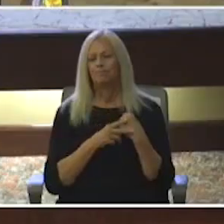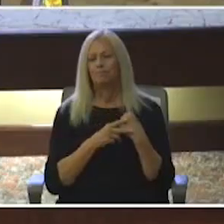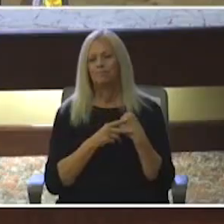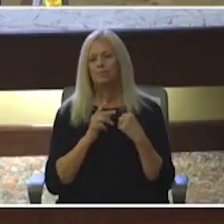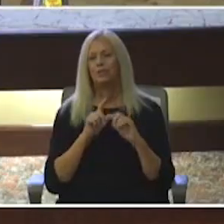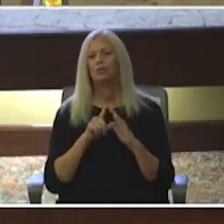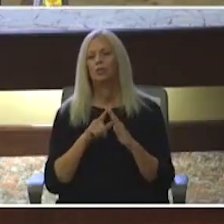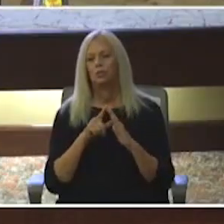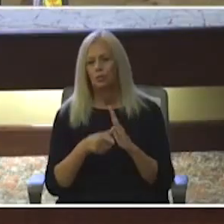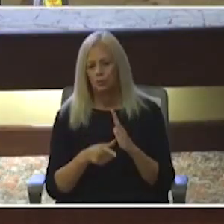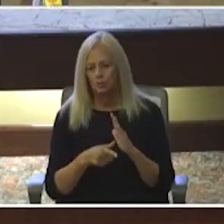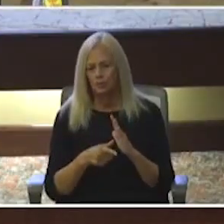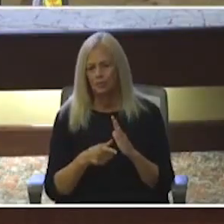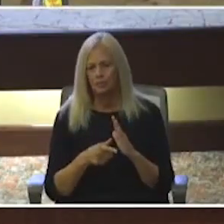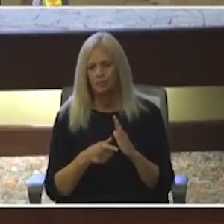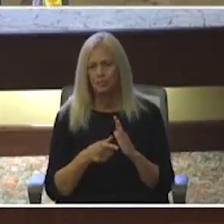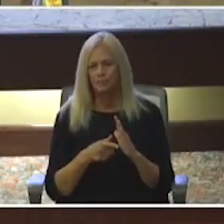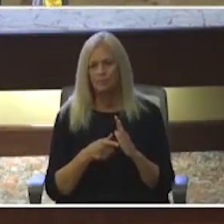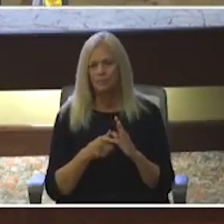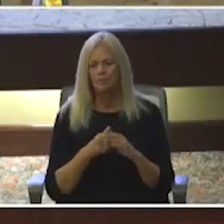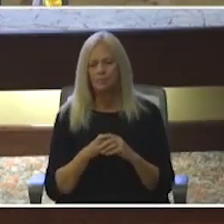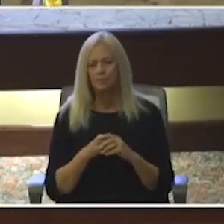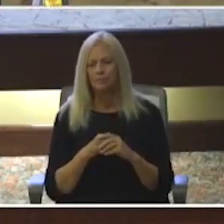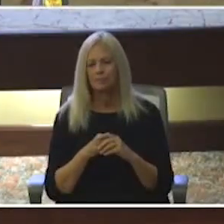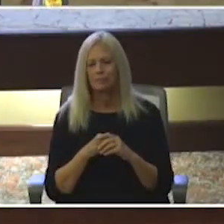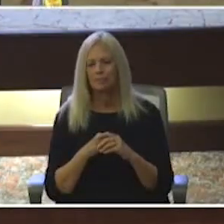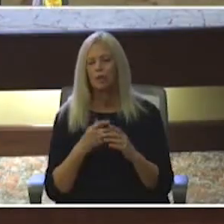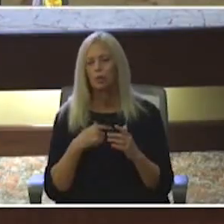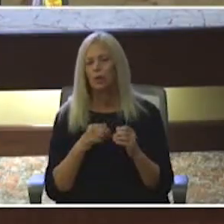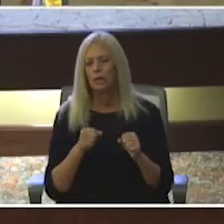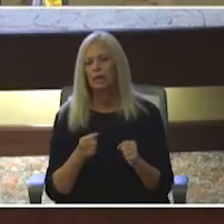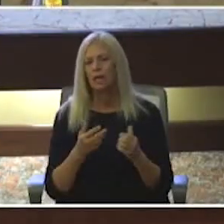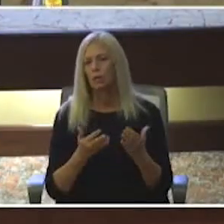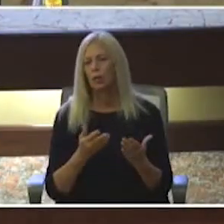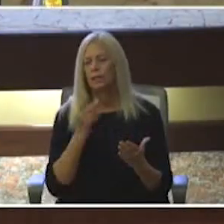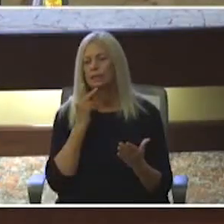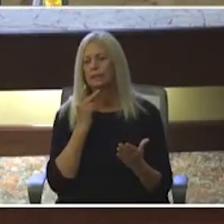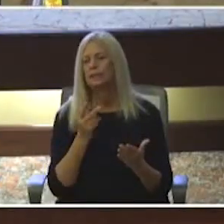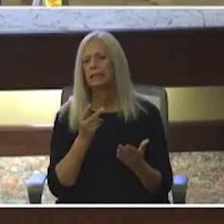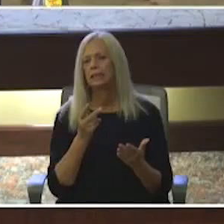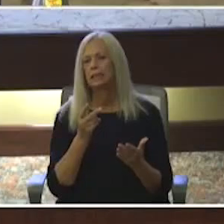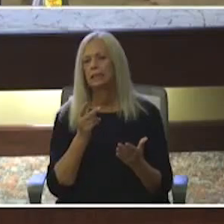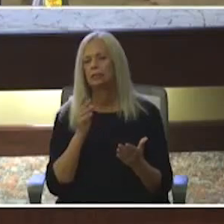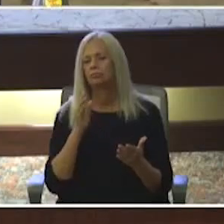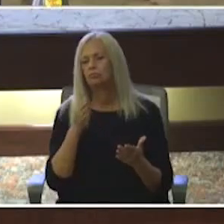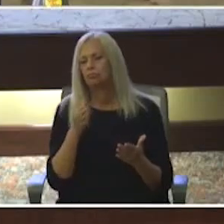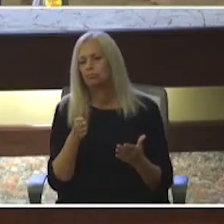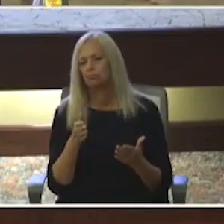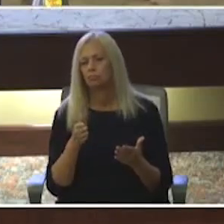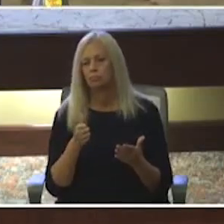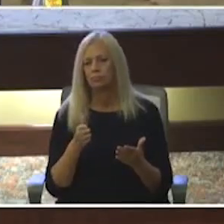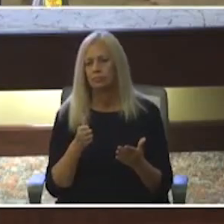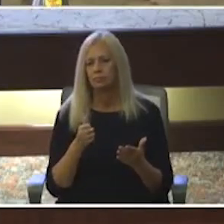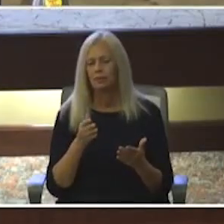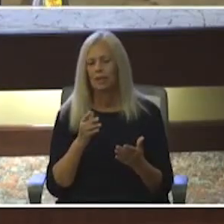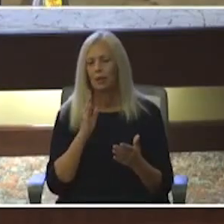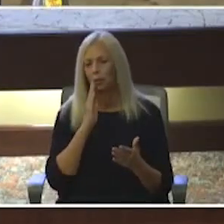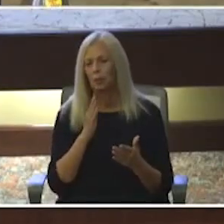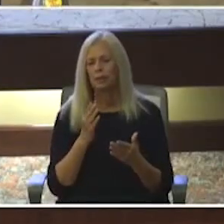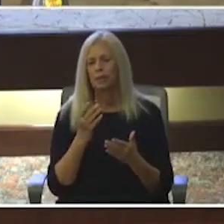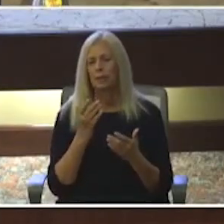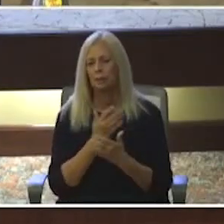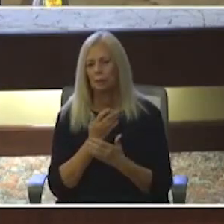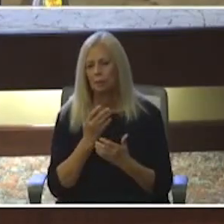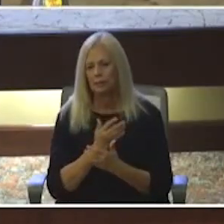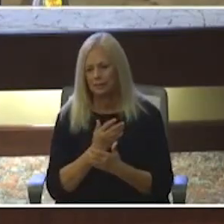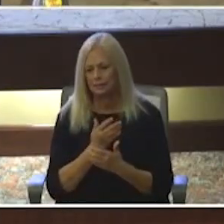there's any way to, and to your point, we can wait and see what that growth looks like, and it could just be amazing down the line